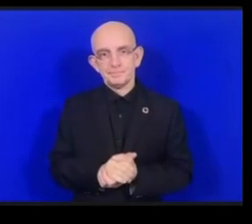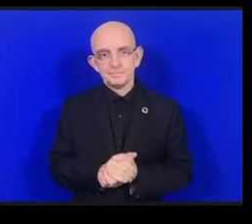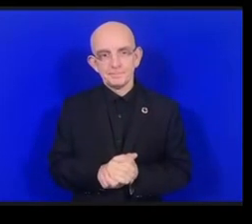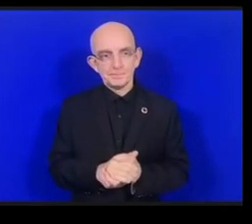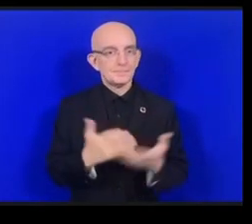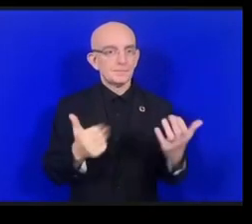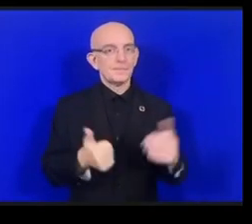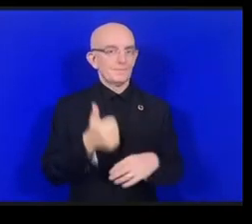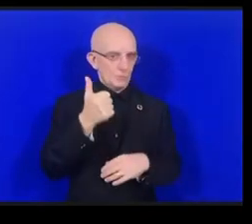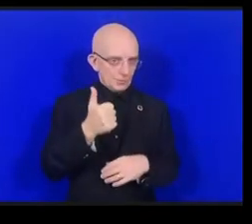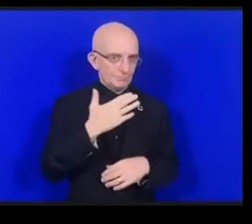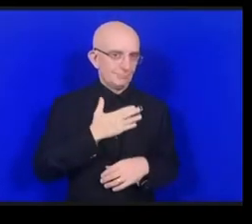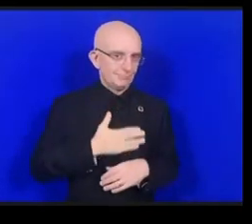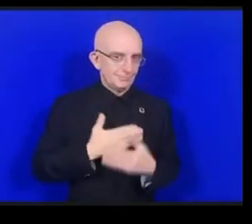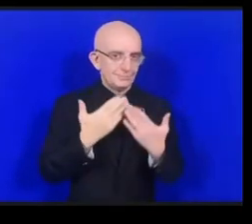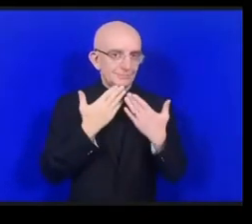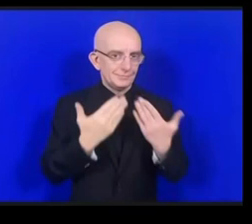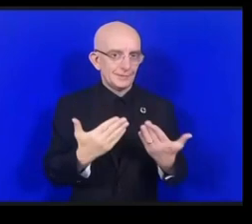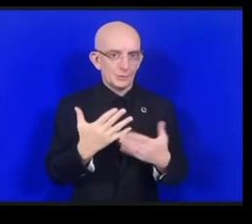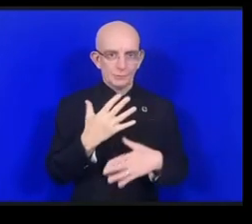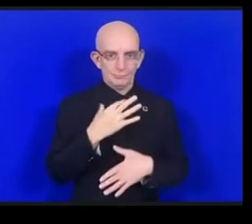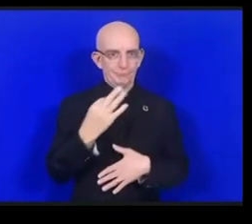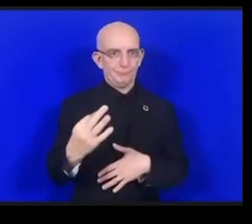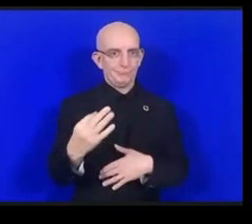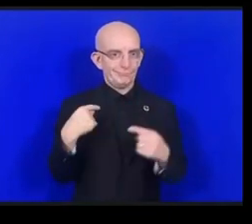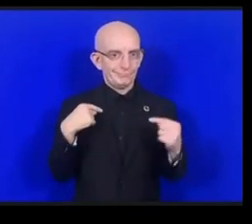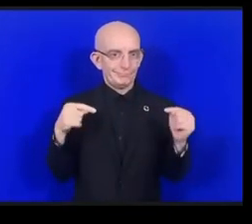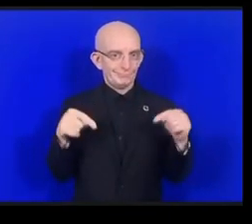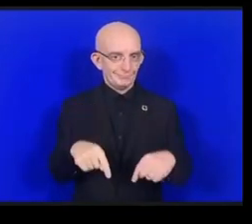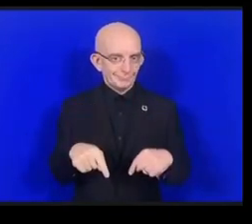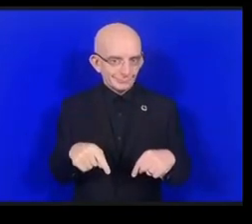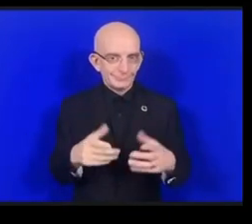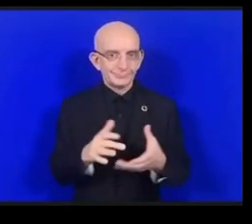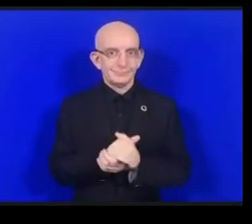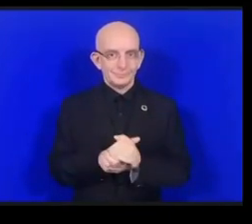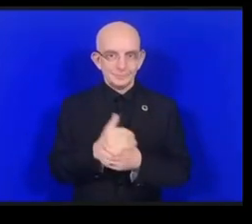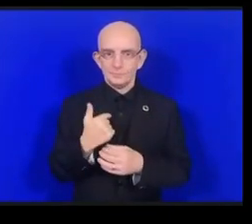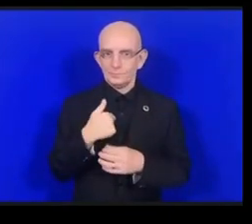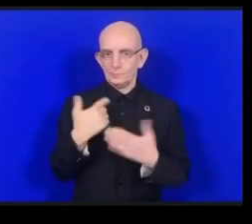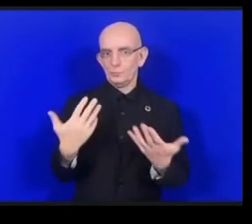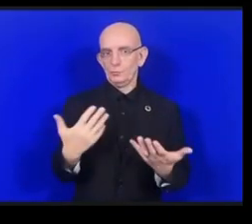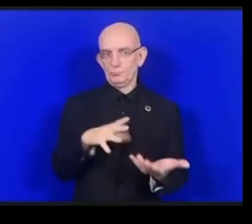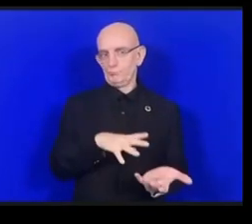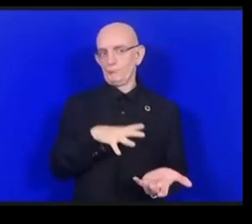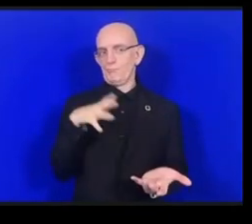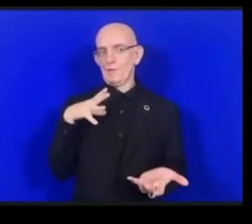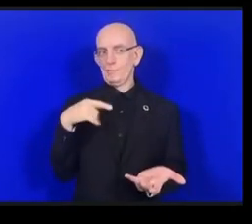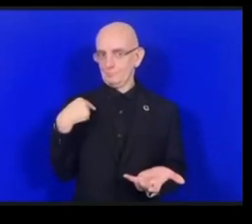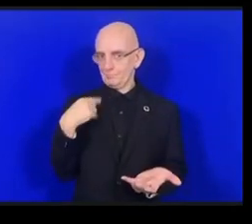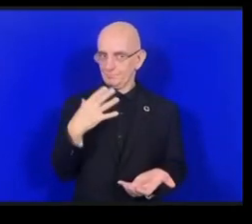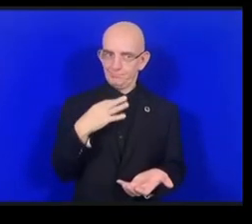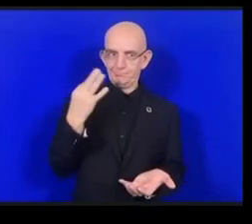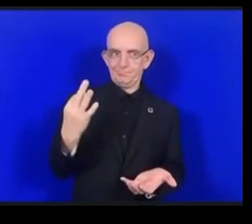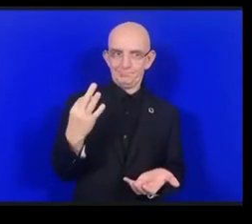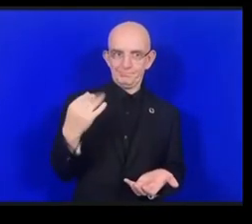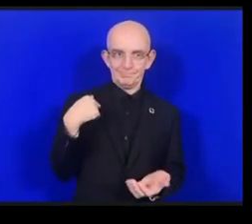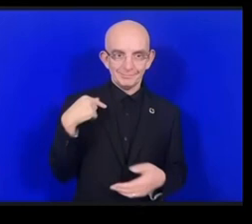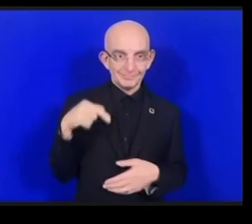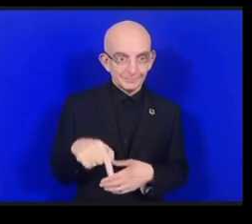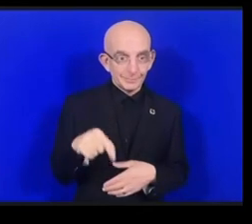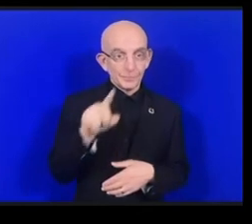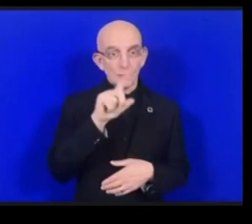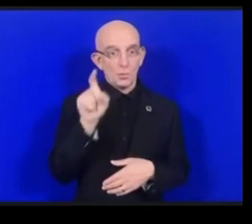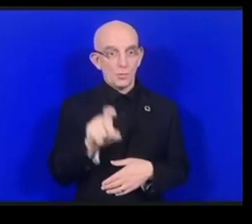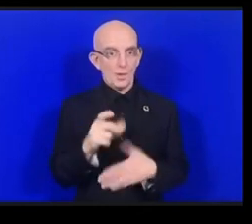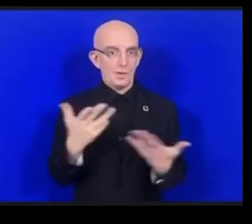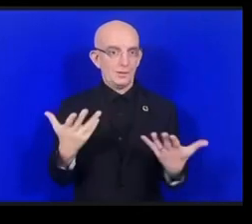uh I feel very uh proud of being here because that uh as a young people we I could stick